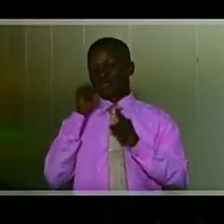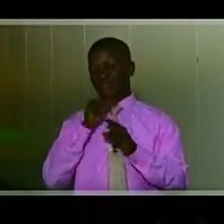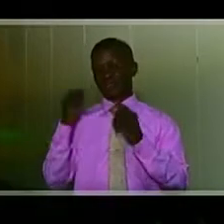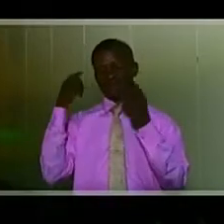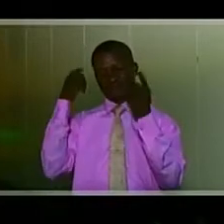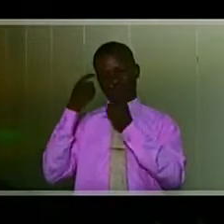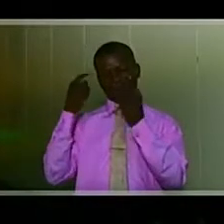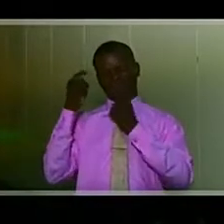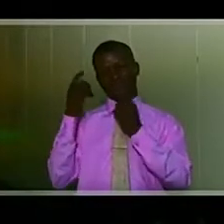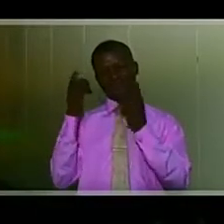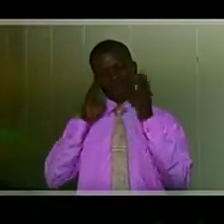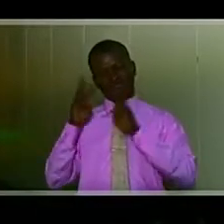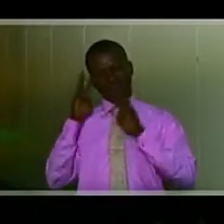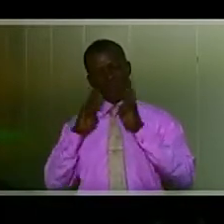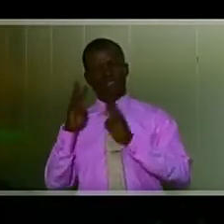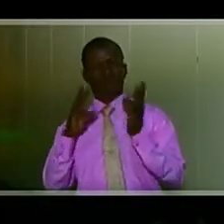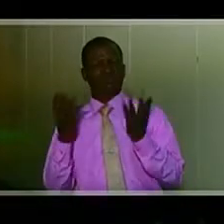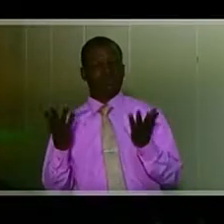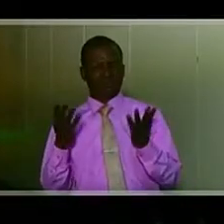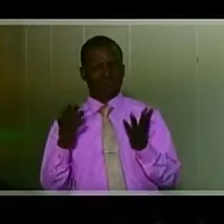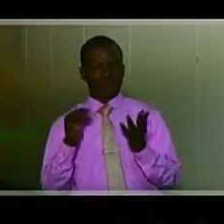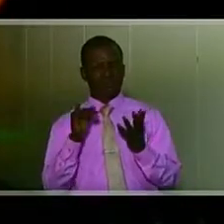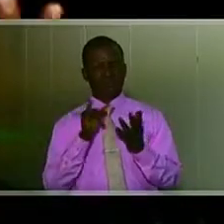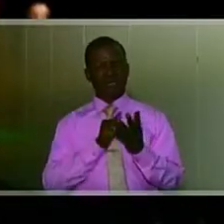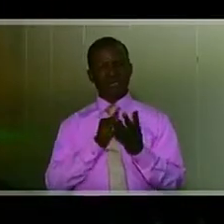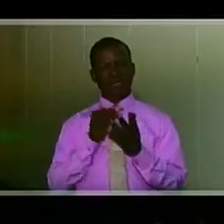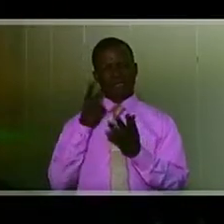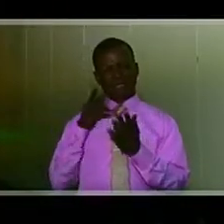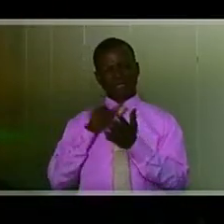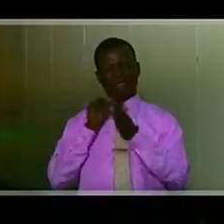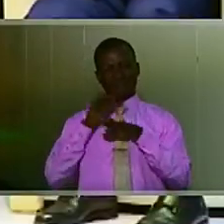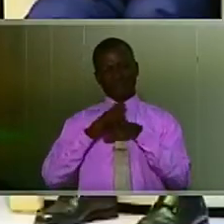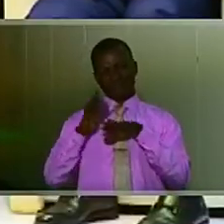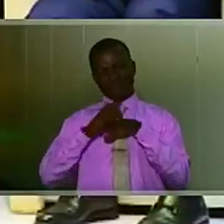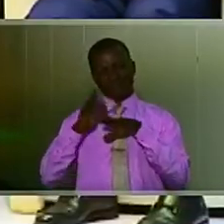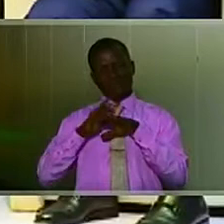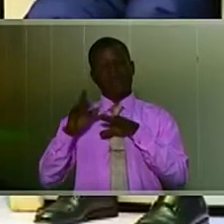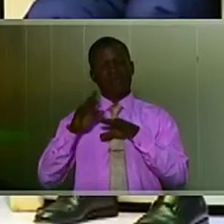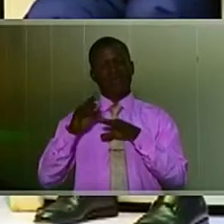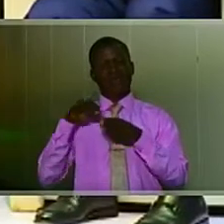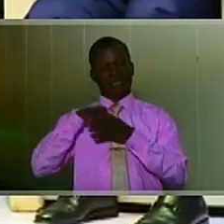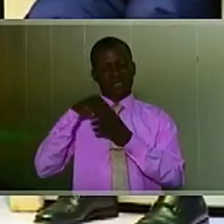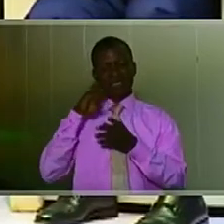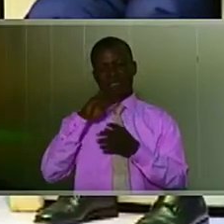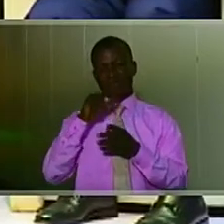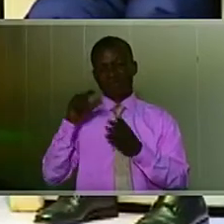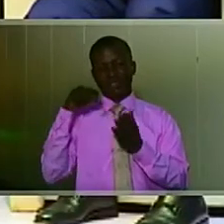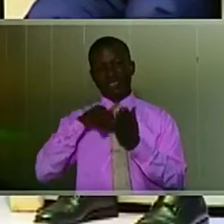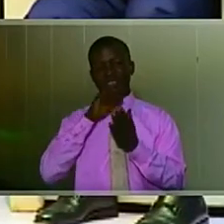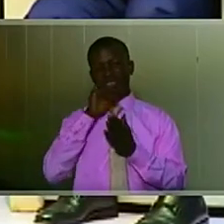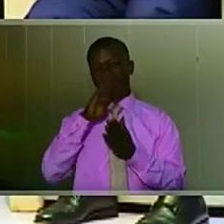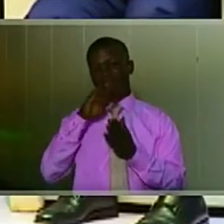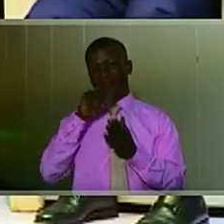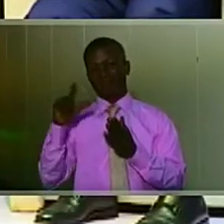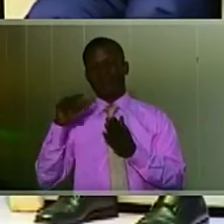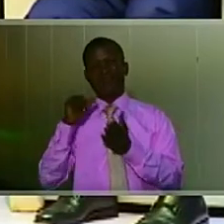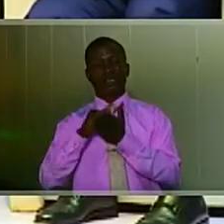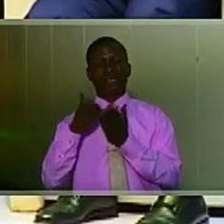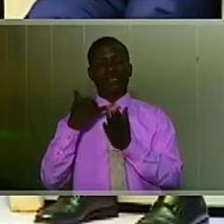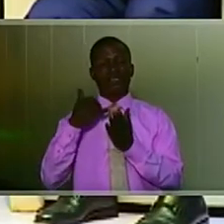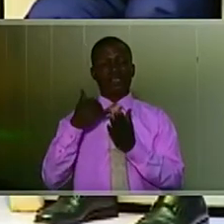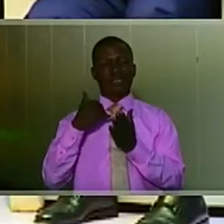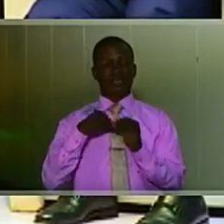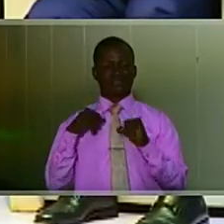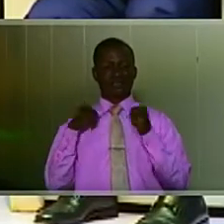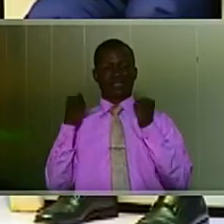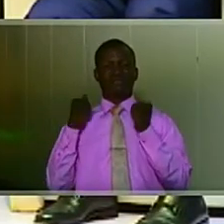well, I believe that the backing and forthing of the bill, this is a bill that has been denied assent